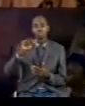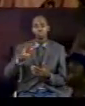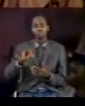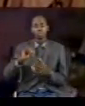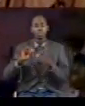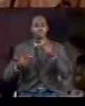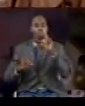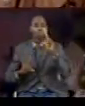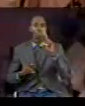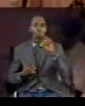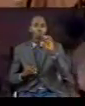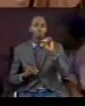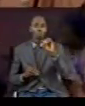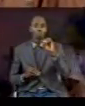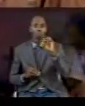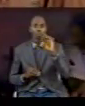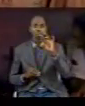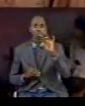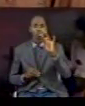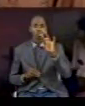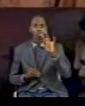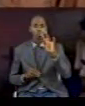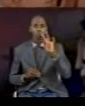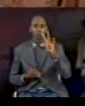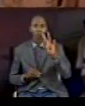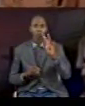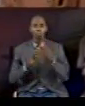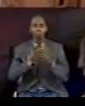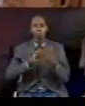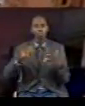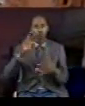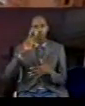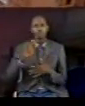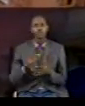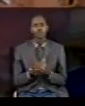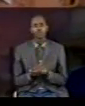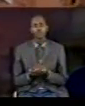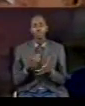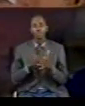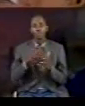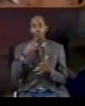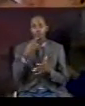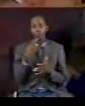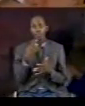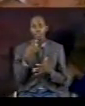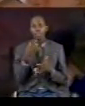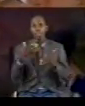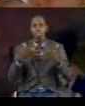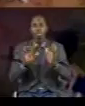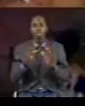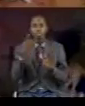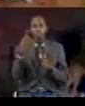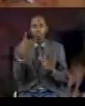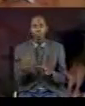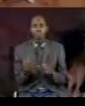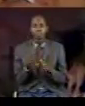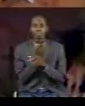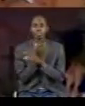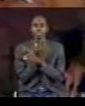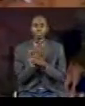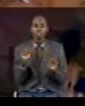107. We're looking at verse 2. It says, let the redeemed of